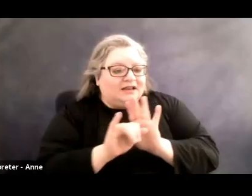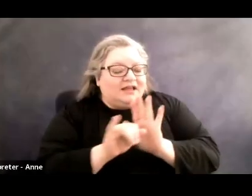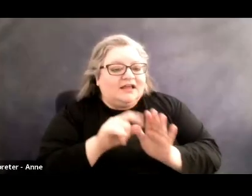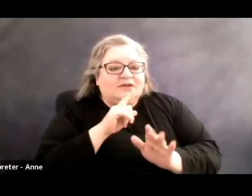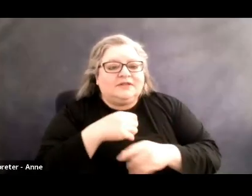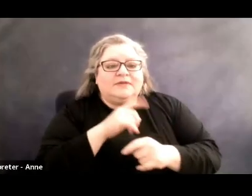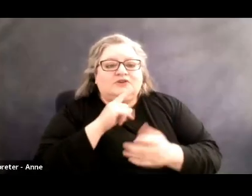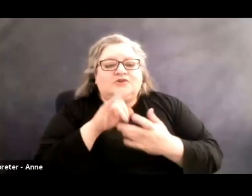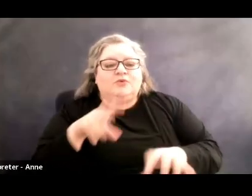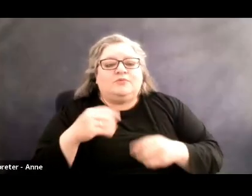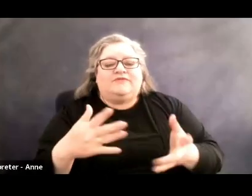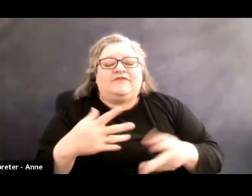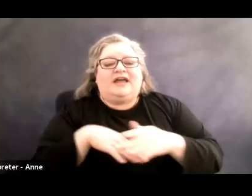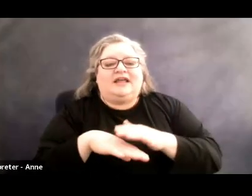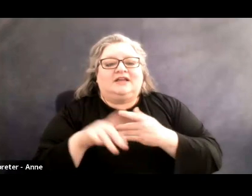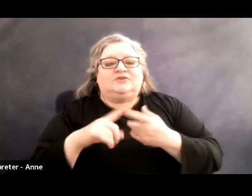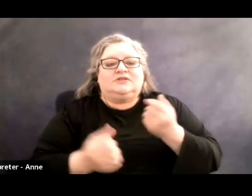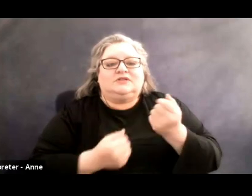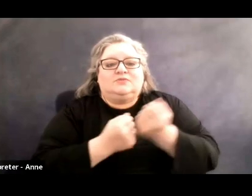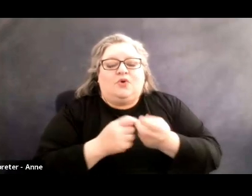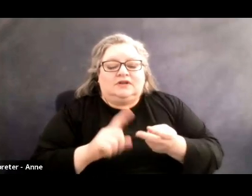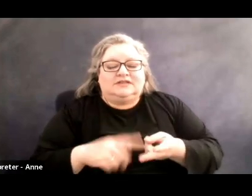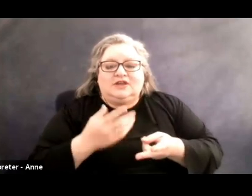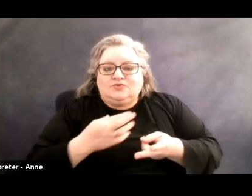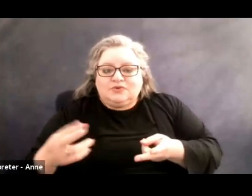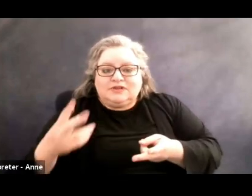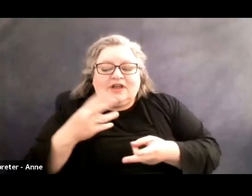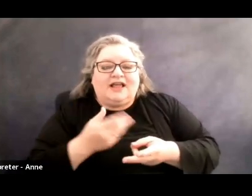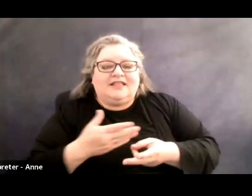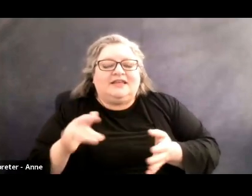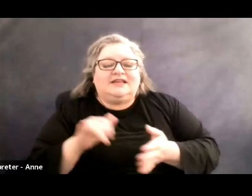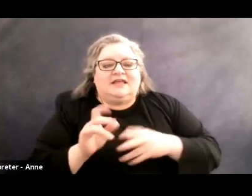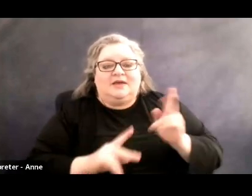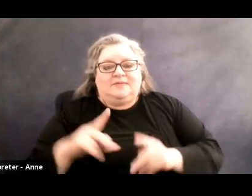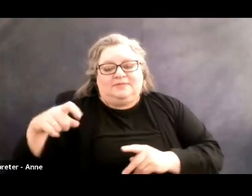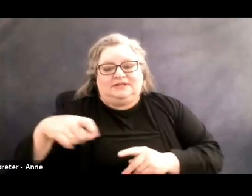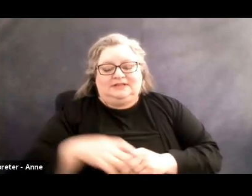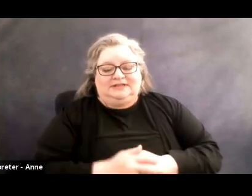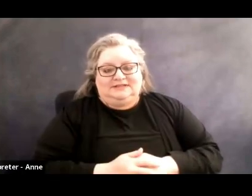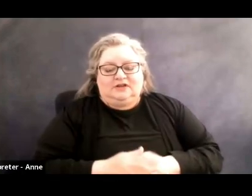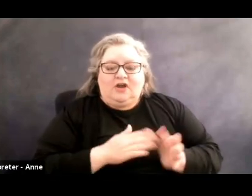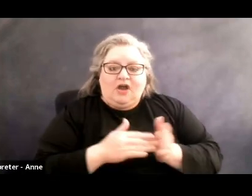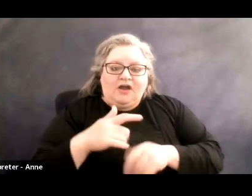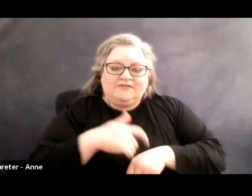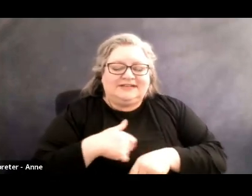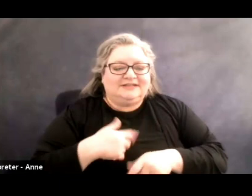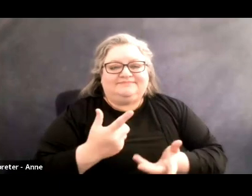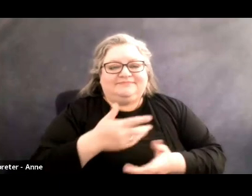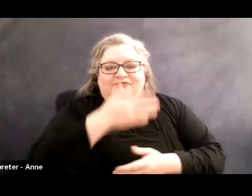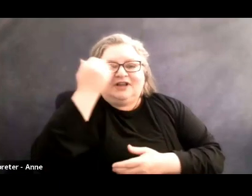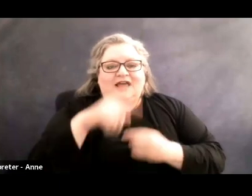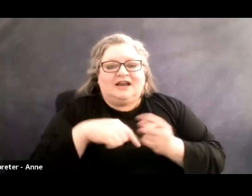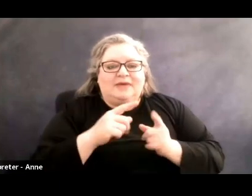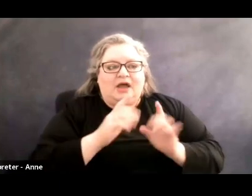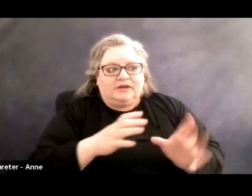we're providing access to the supports and the resources and the things that people need. But oftentimes, we forget about categories